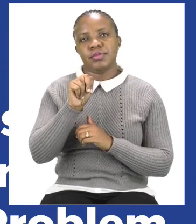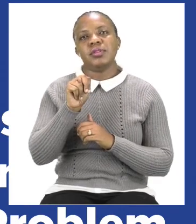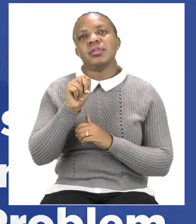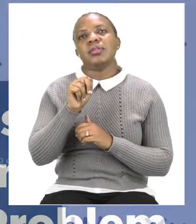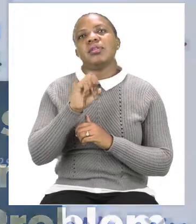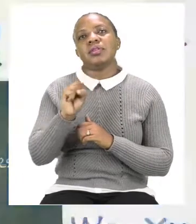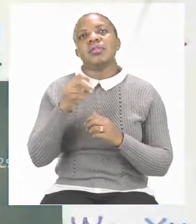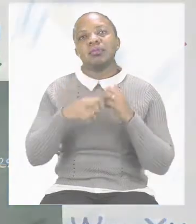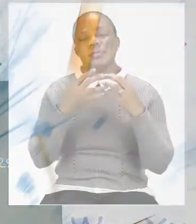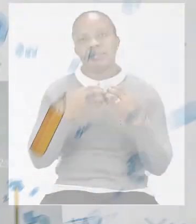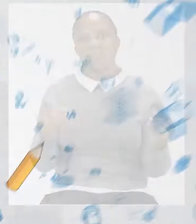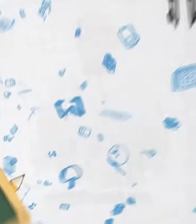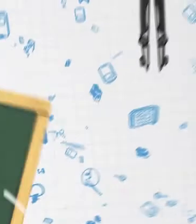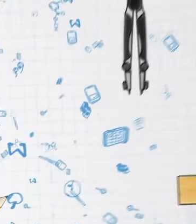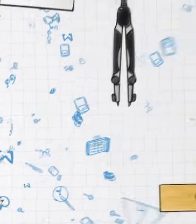solving.